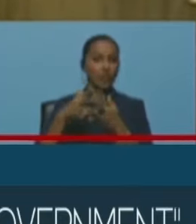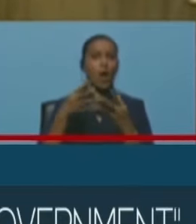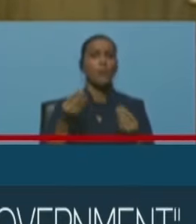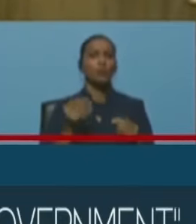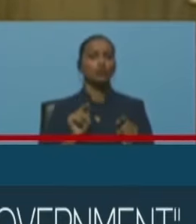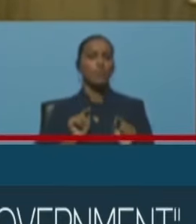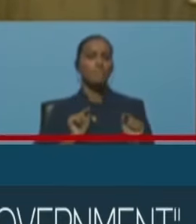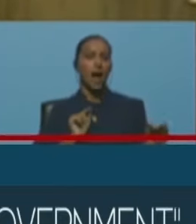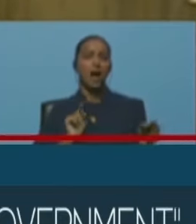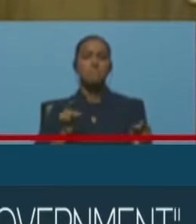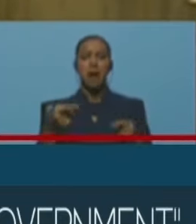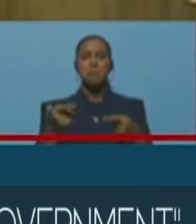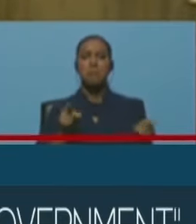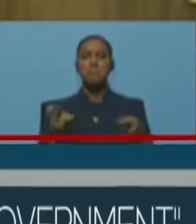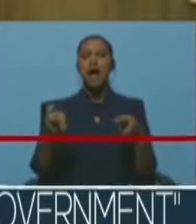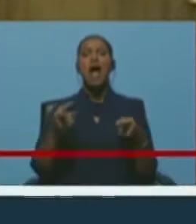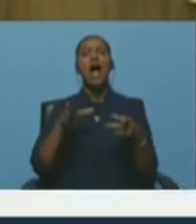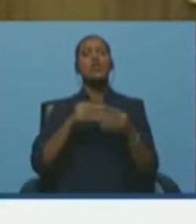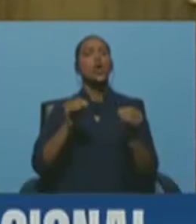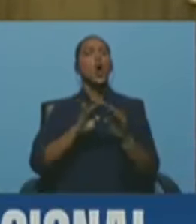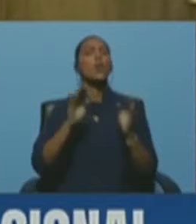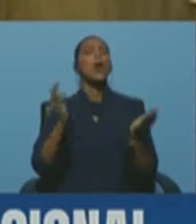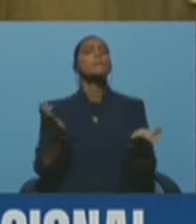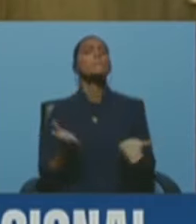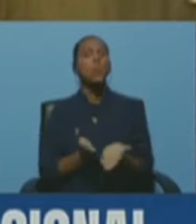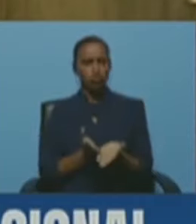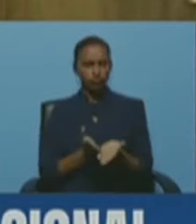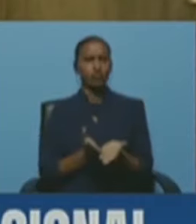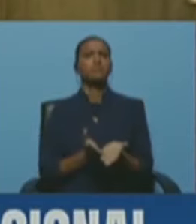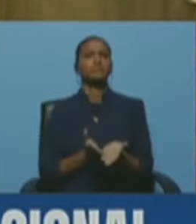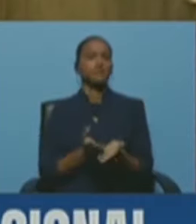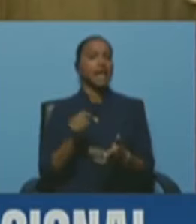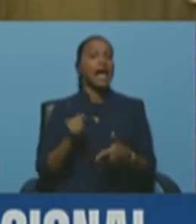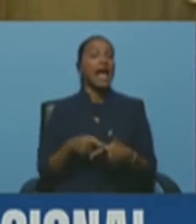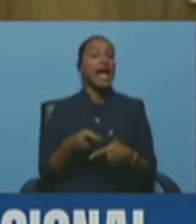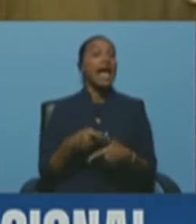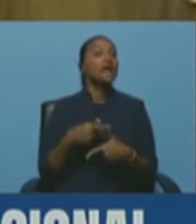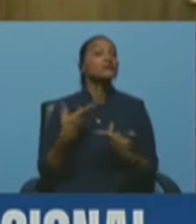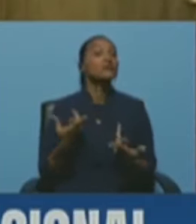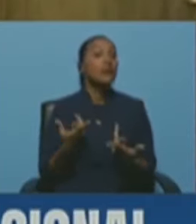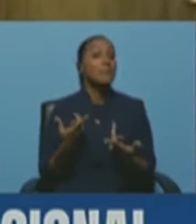impose local agents that favor the interests of the United States.